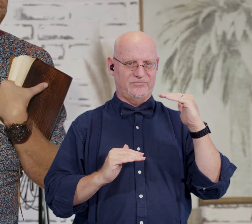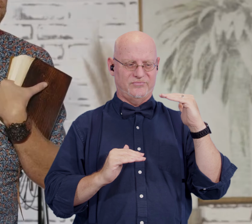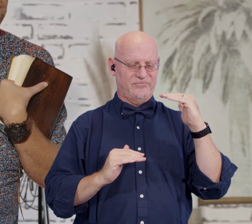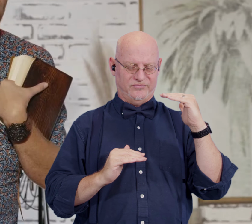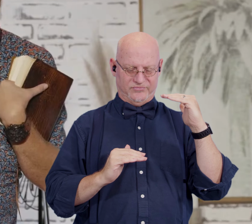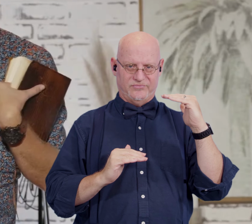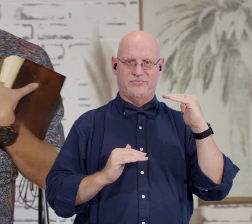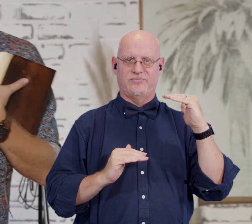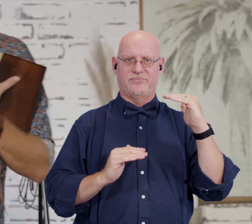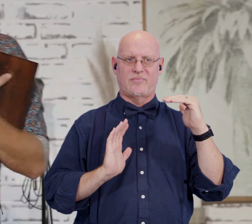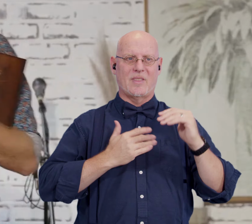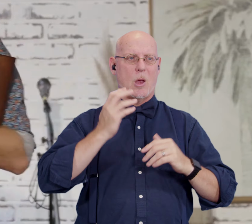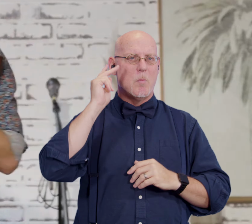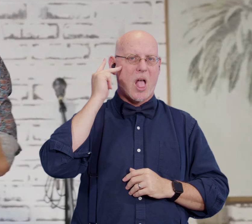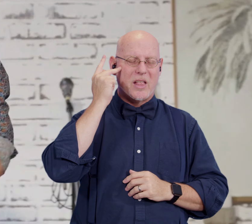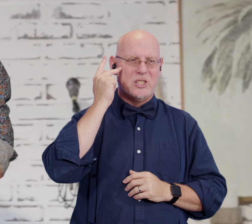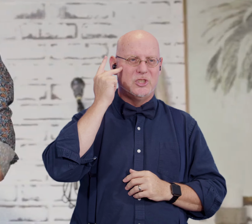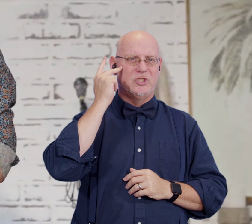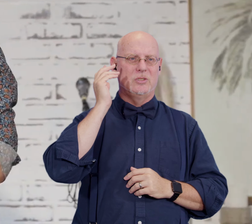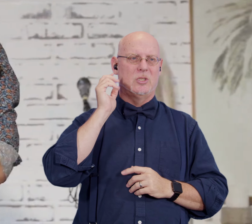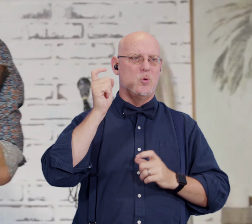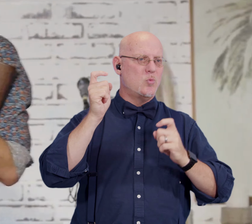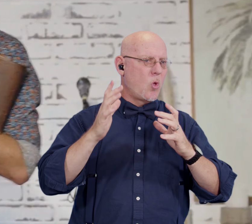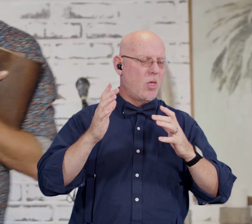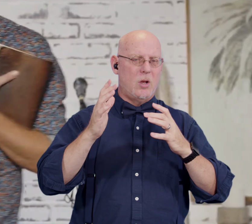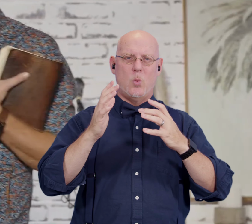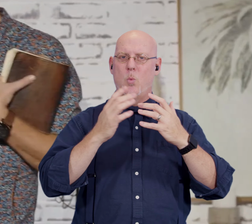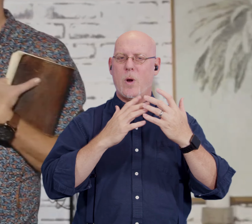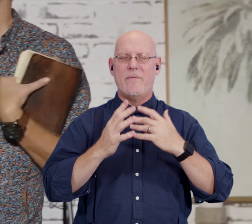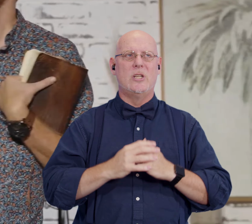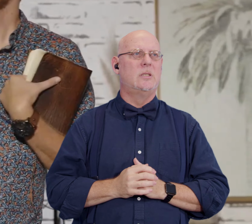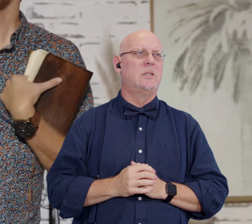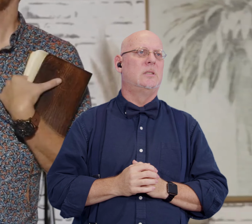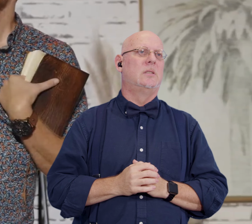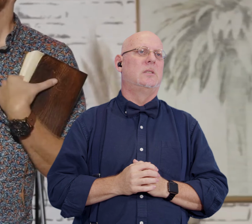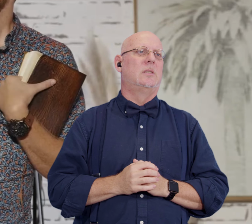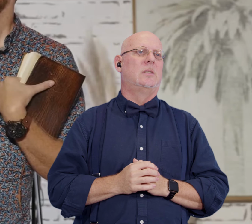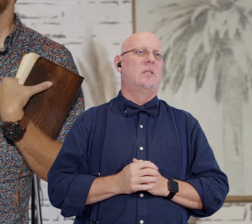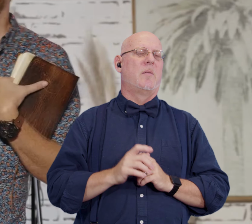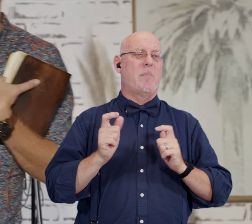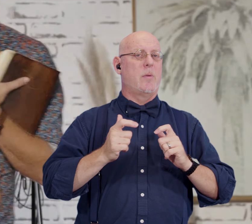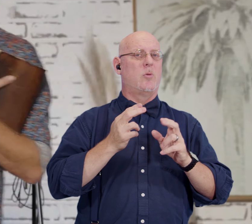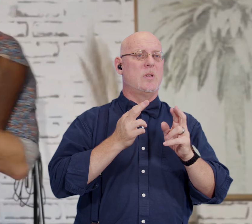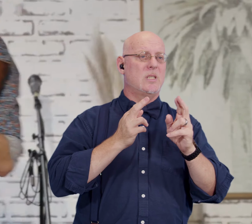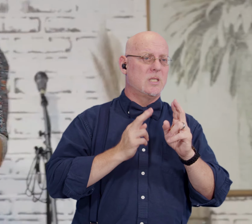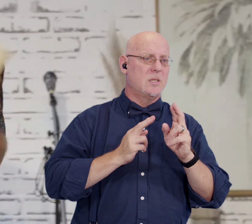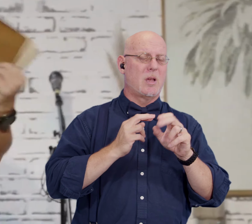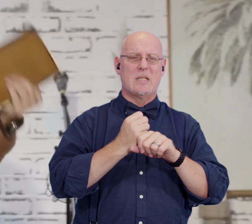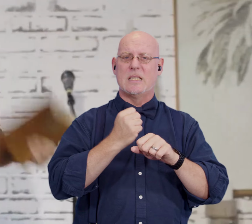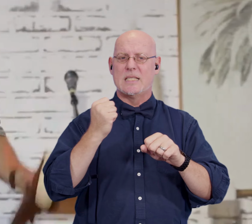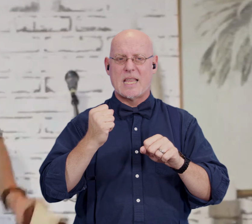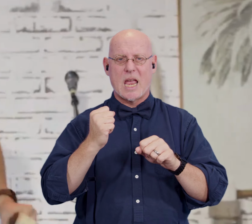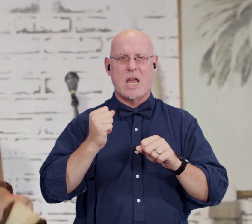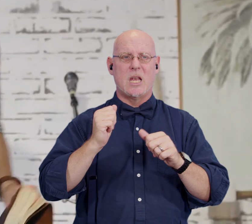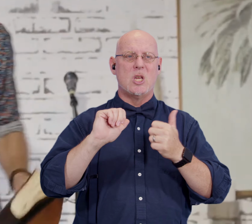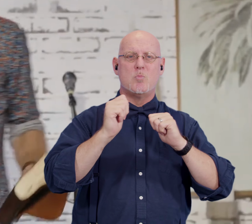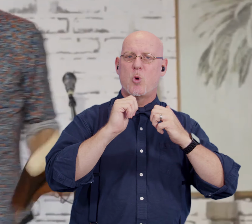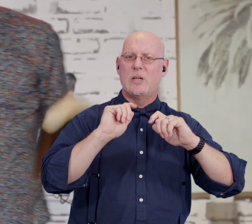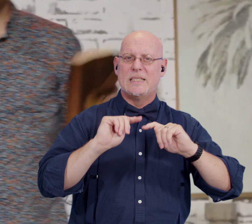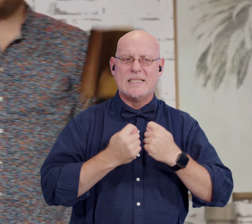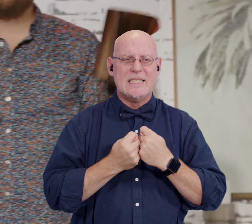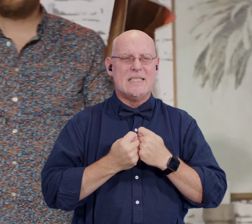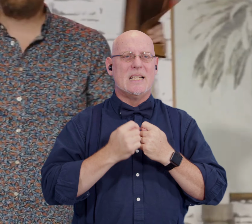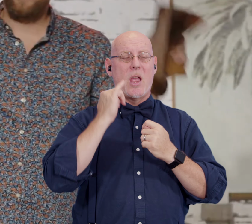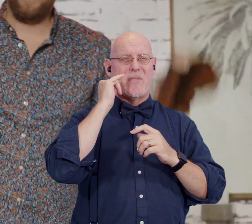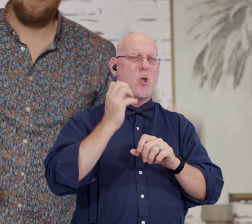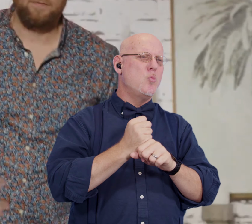Or our politicians, our rulers, whatever it might be, people we respect, celebrities, our sports team, like, if